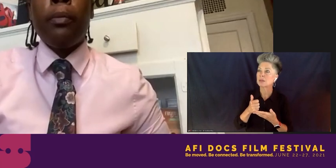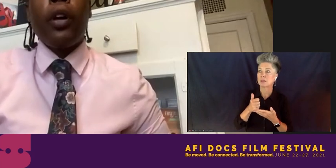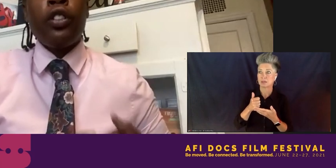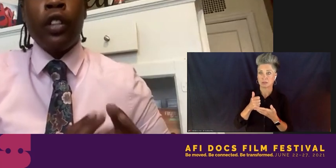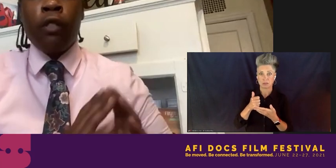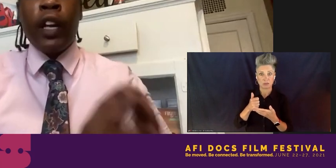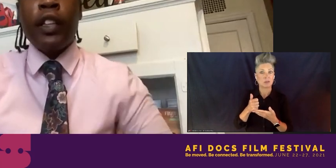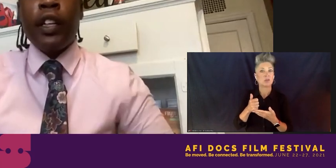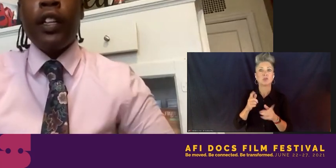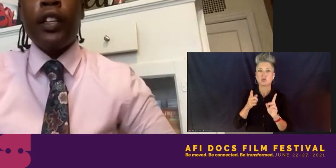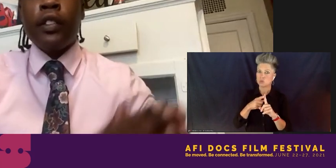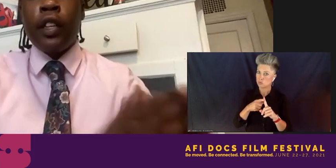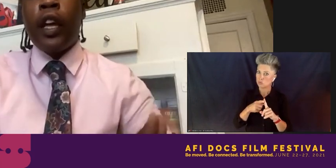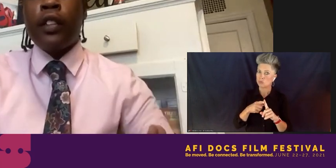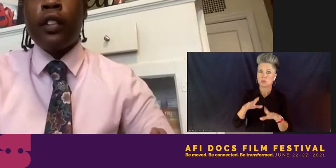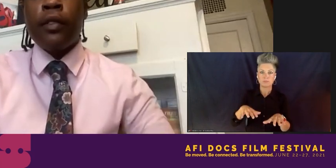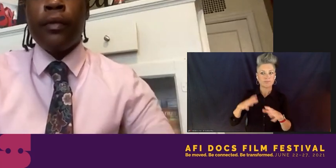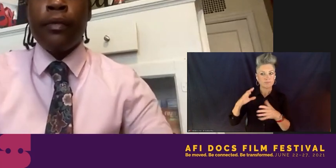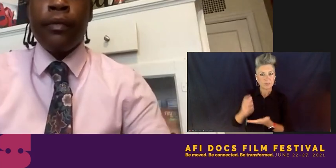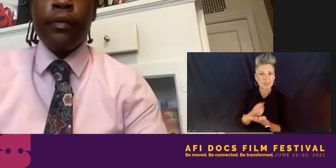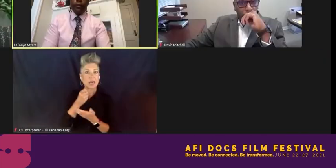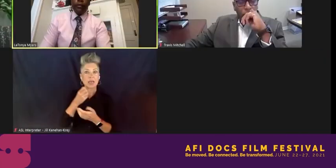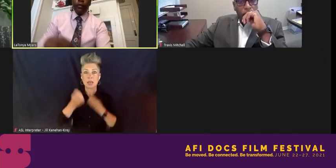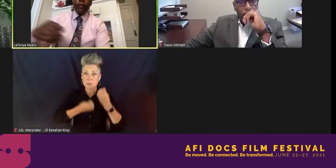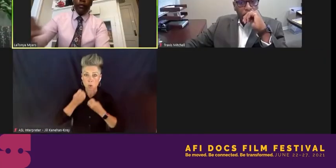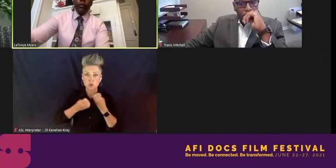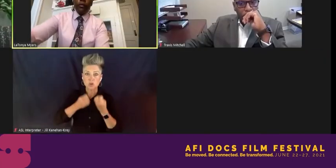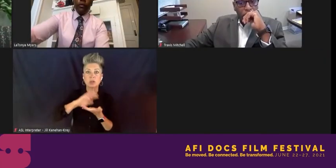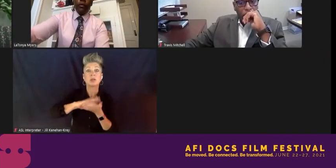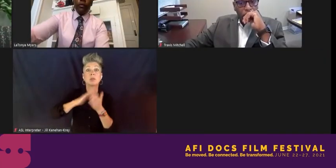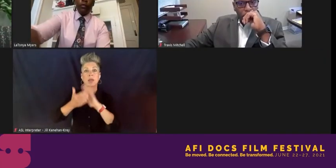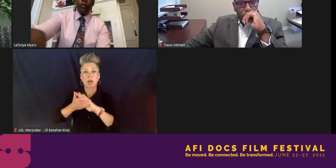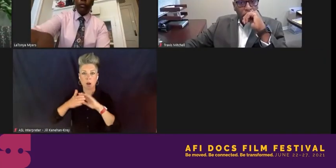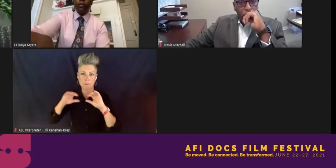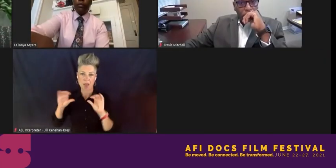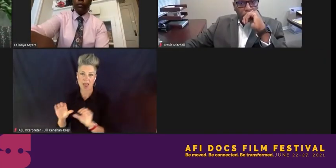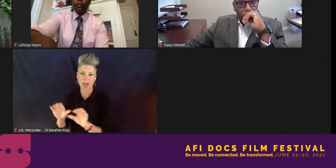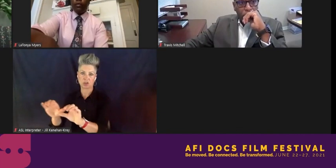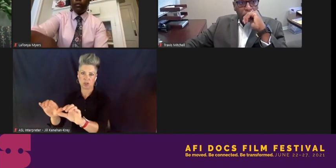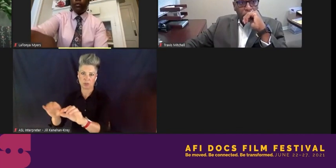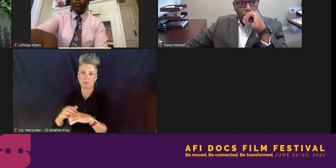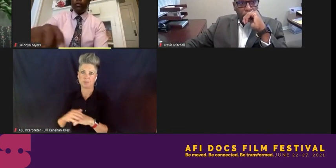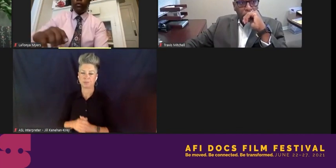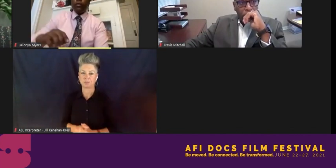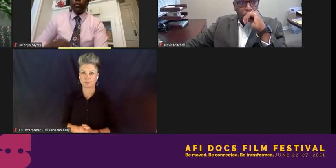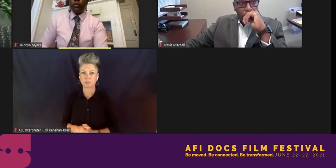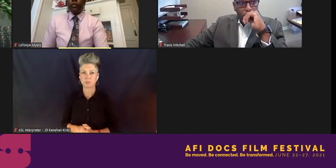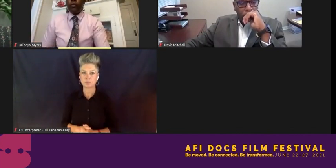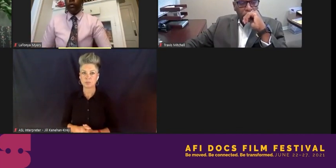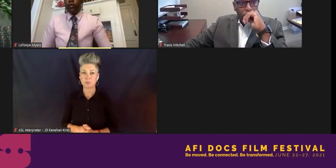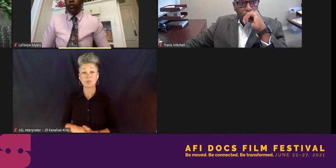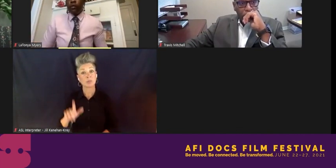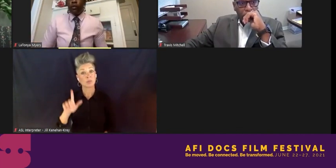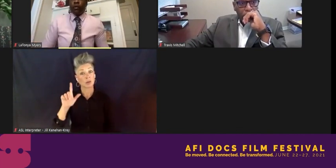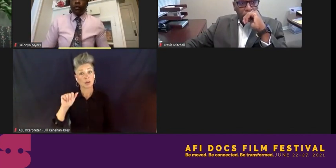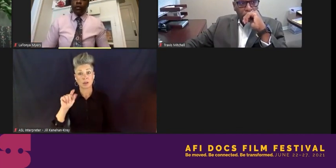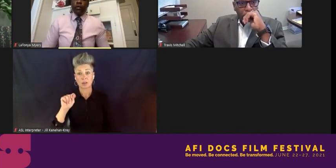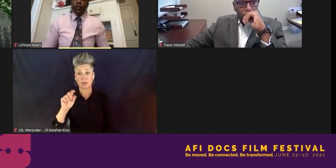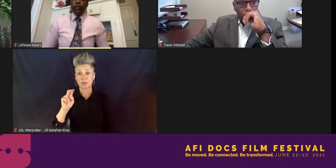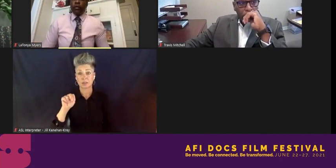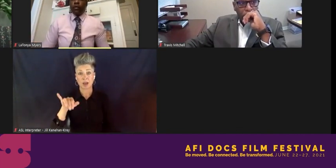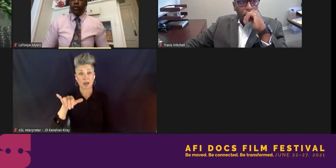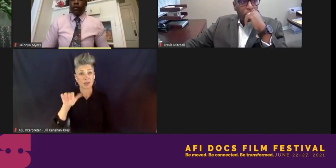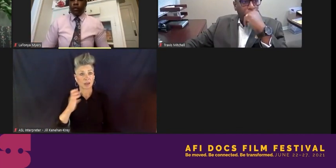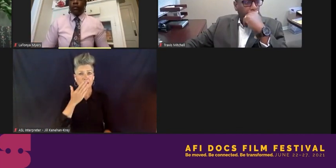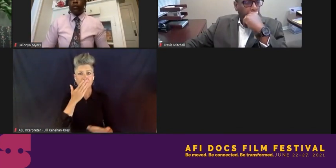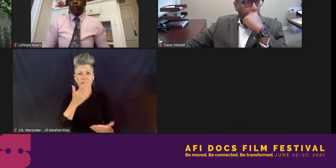emotion, but directed it into action. All right. Well, Latonya, thank you so much. I think we're